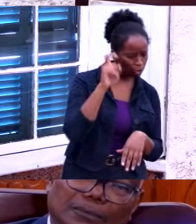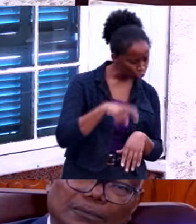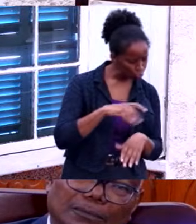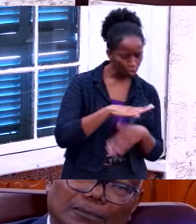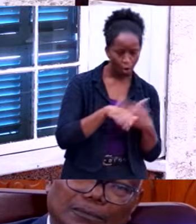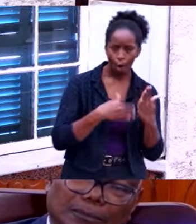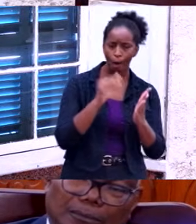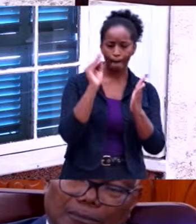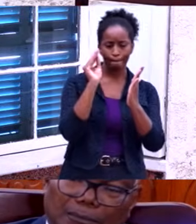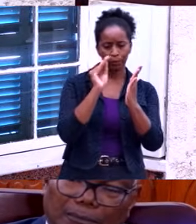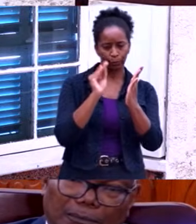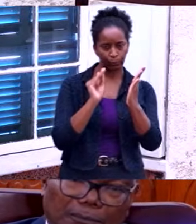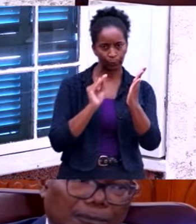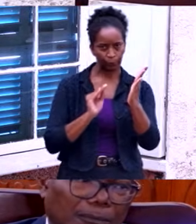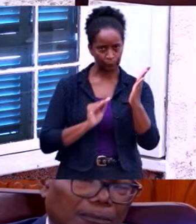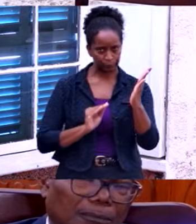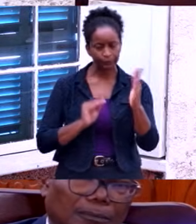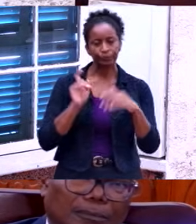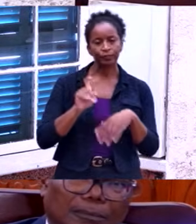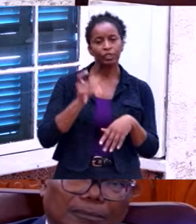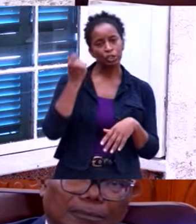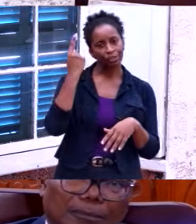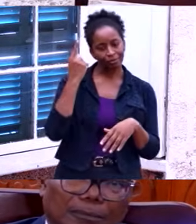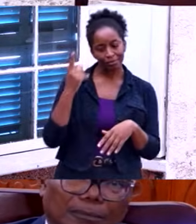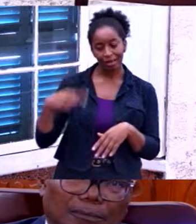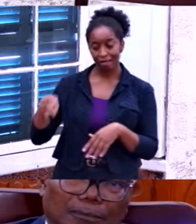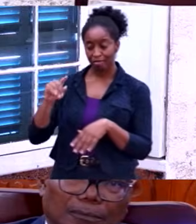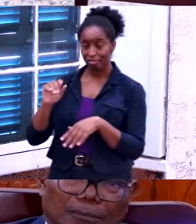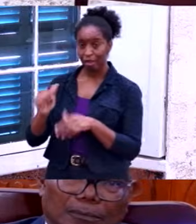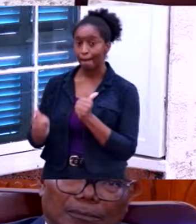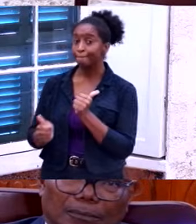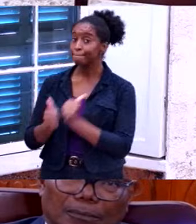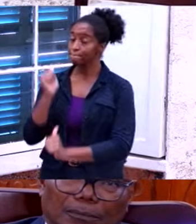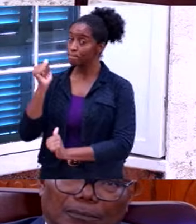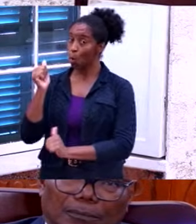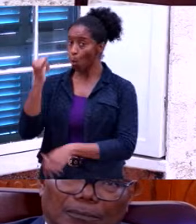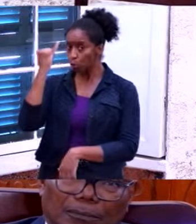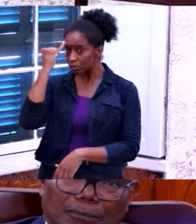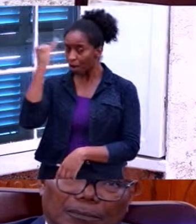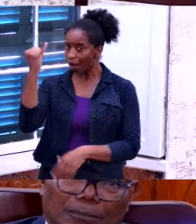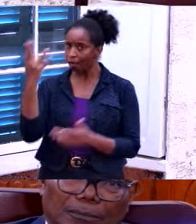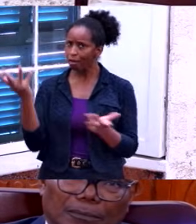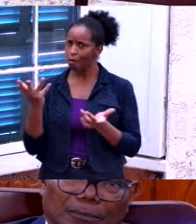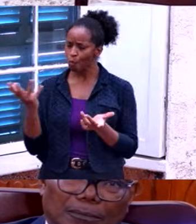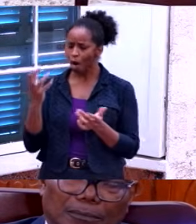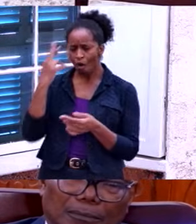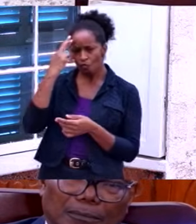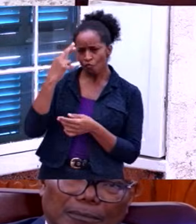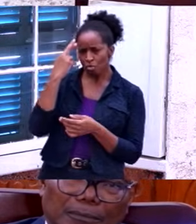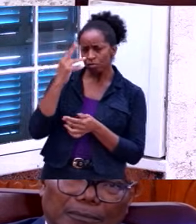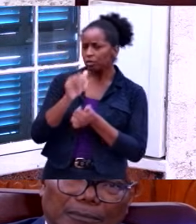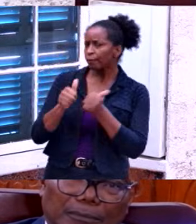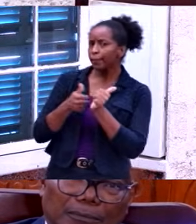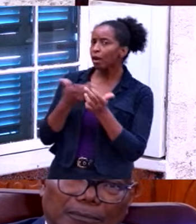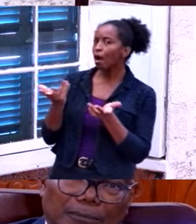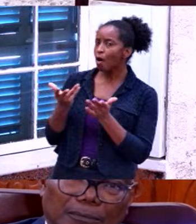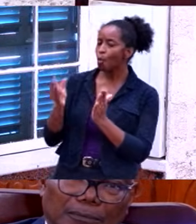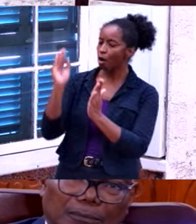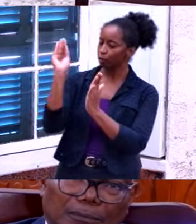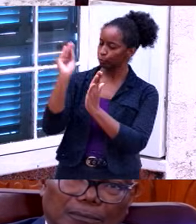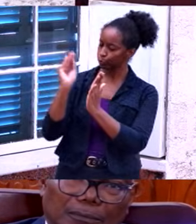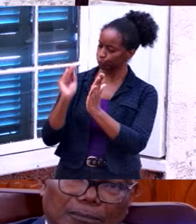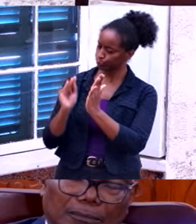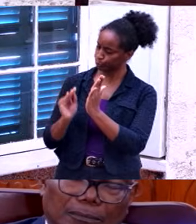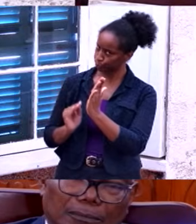decision X and the thinking that led the minority to recommendation